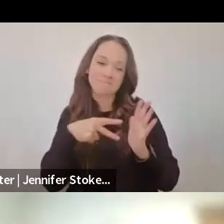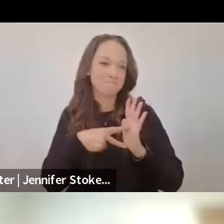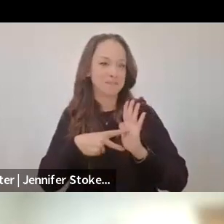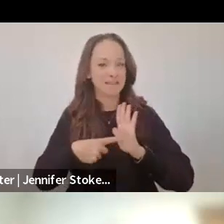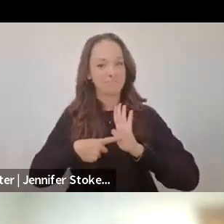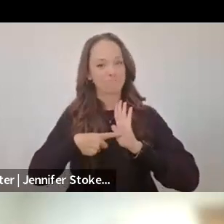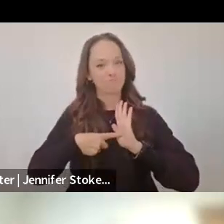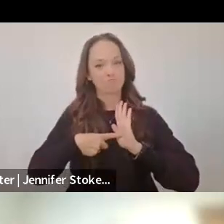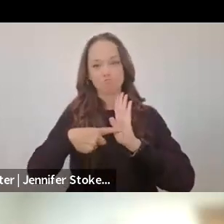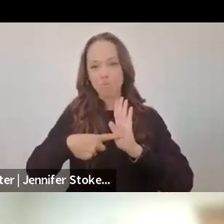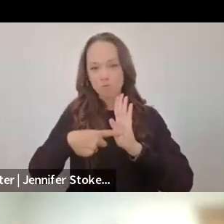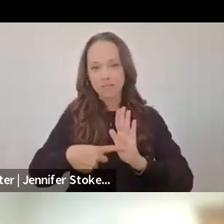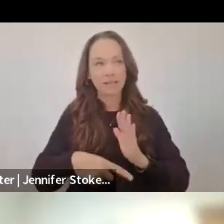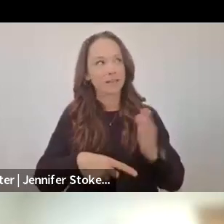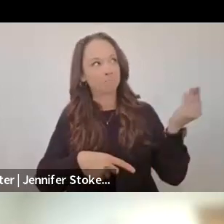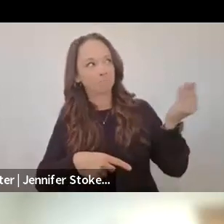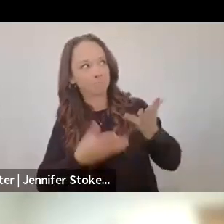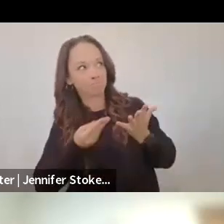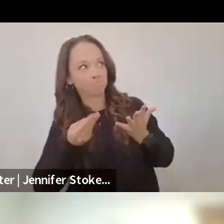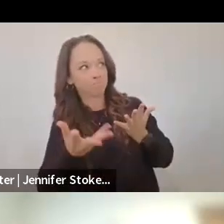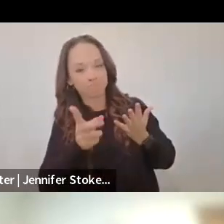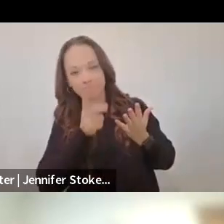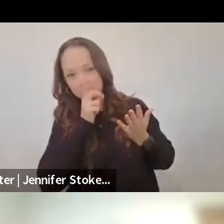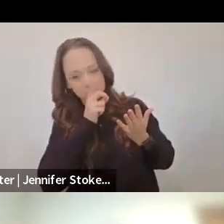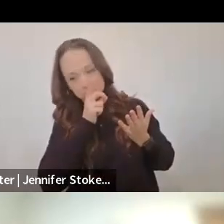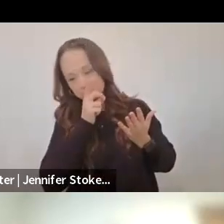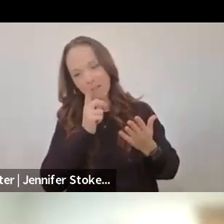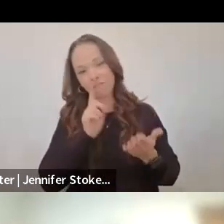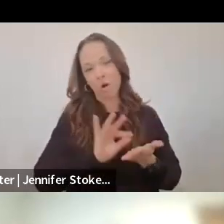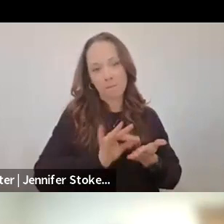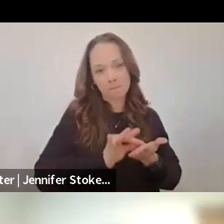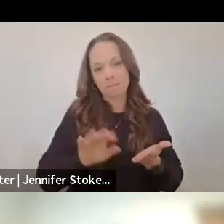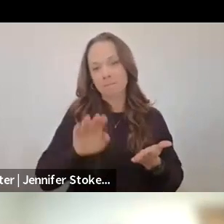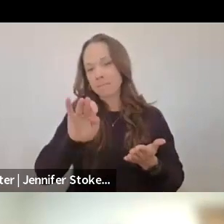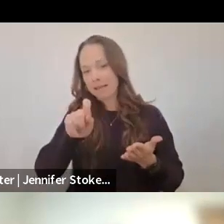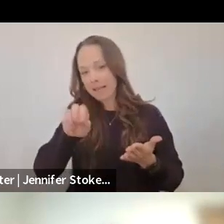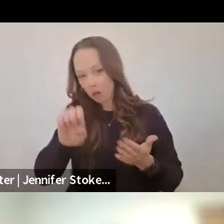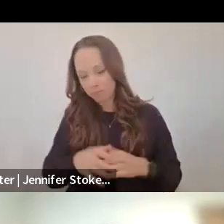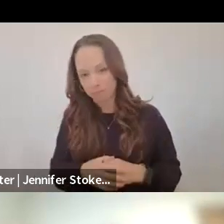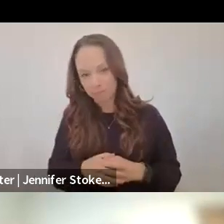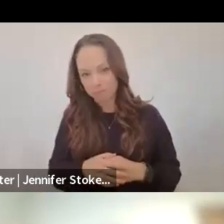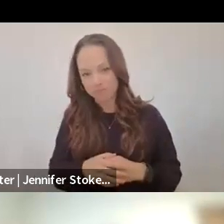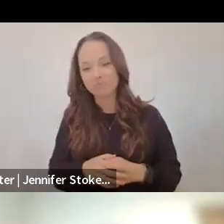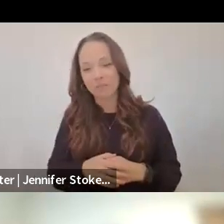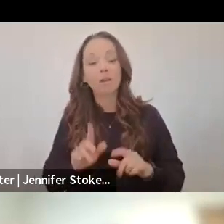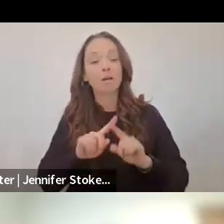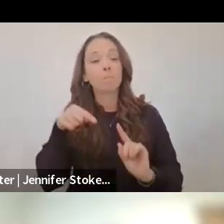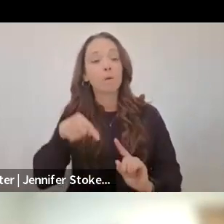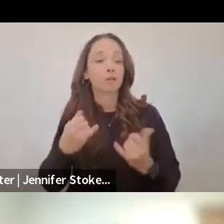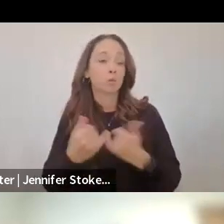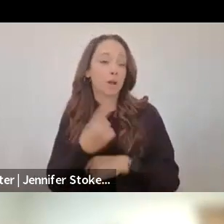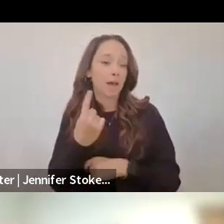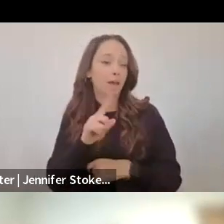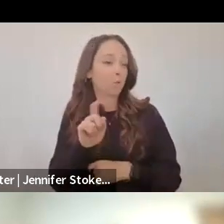any kind of written direction from the Centers for Medicare and Medicaid Services. But to the question at hand, well, and of